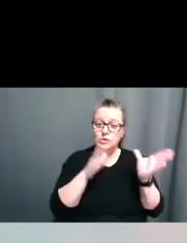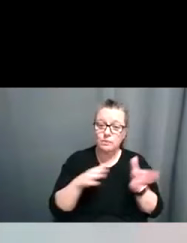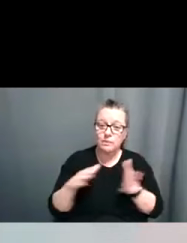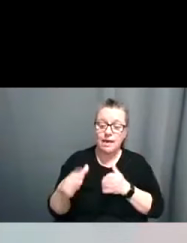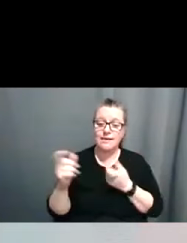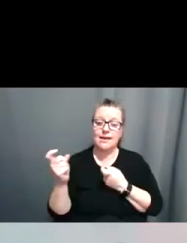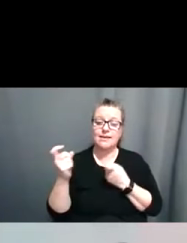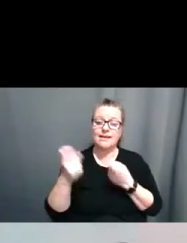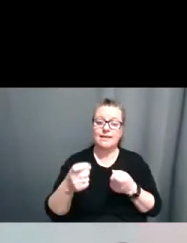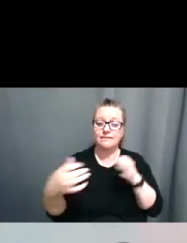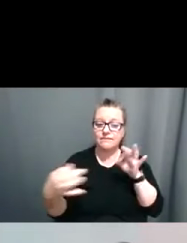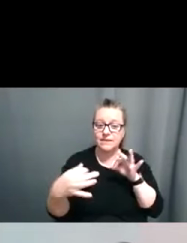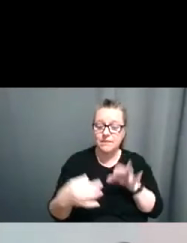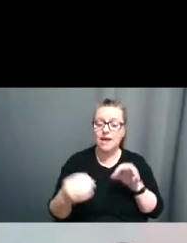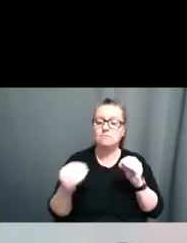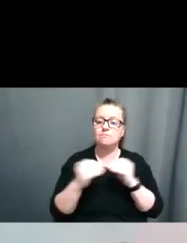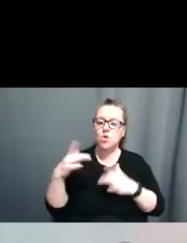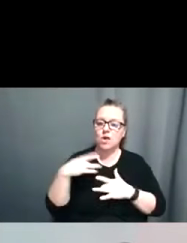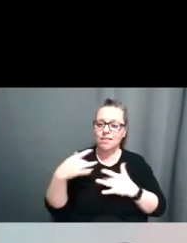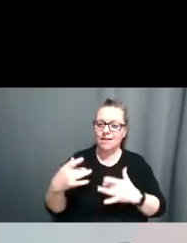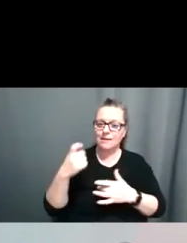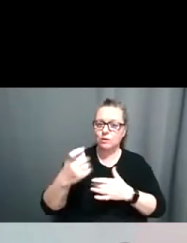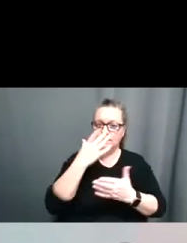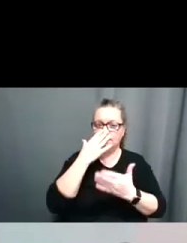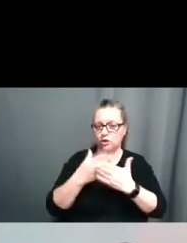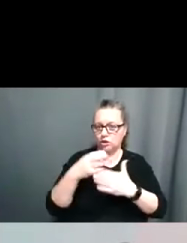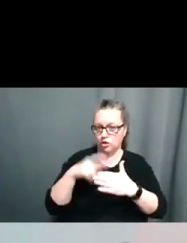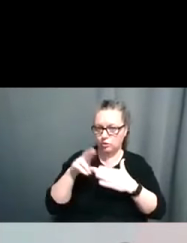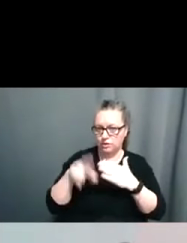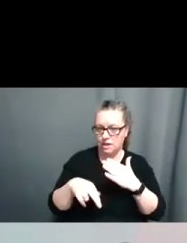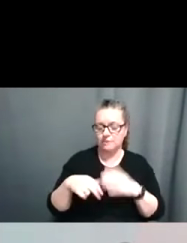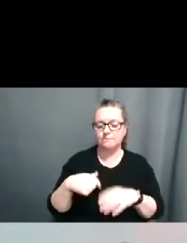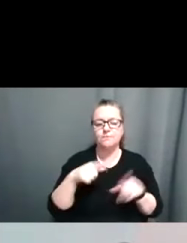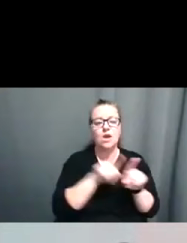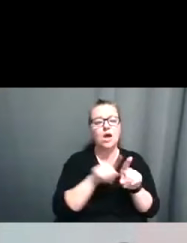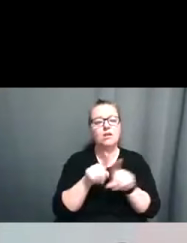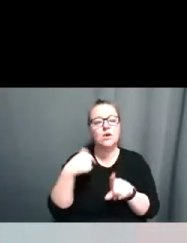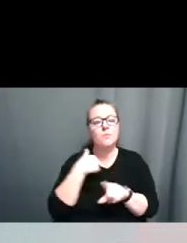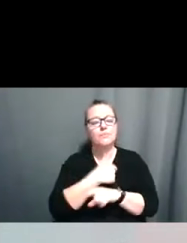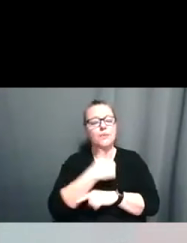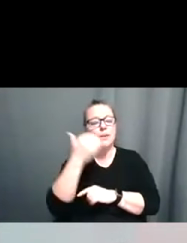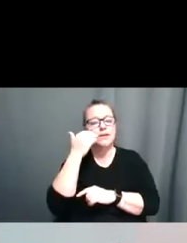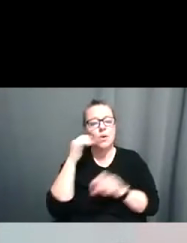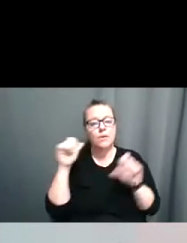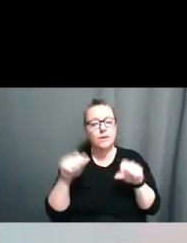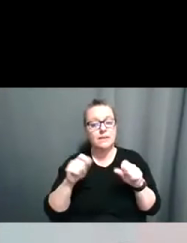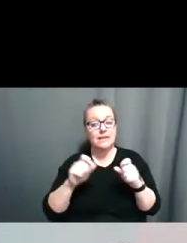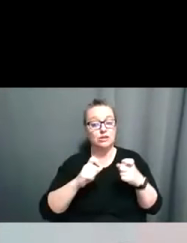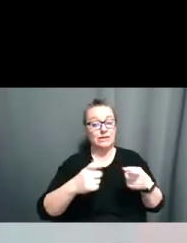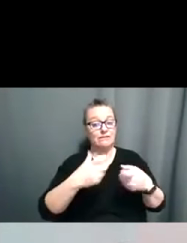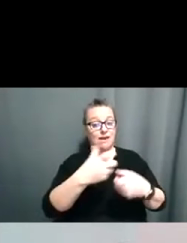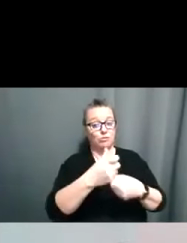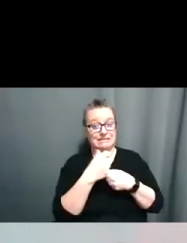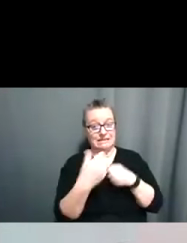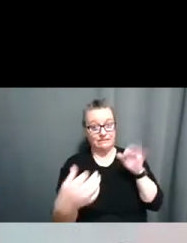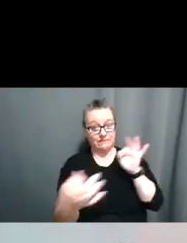feedback that are more likely to deliver good results. We also know that the ability to give and receive feedback